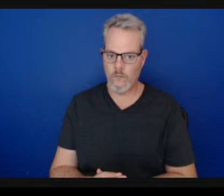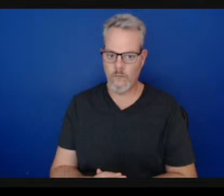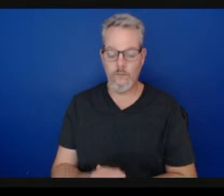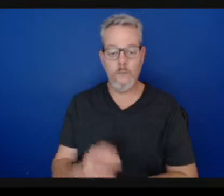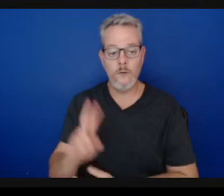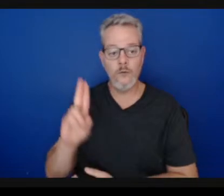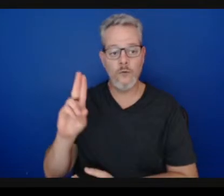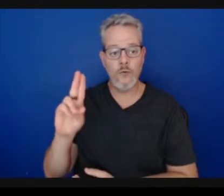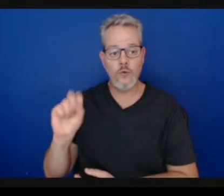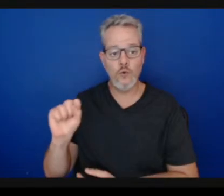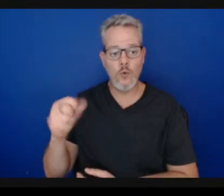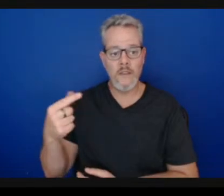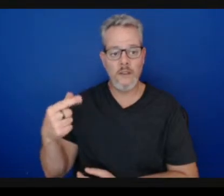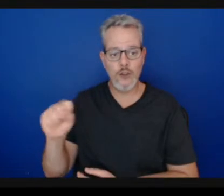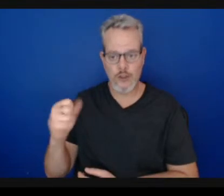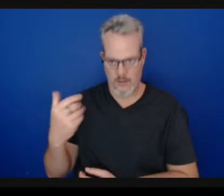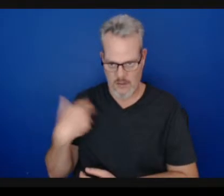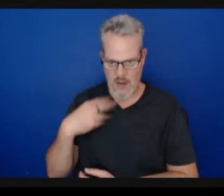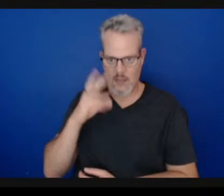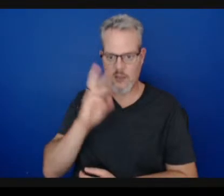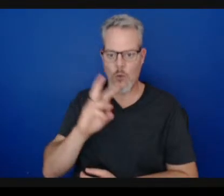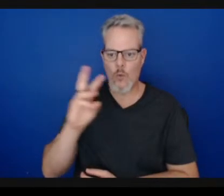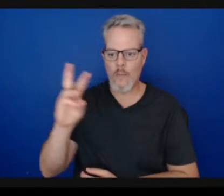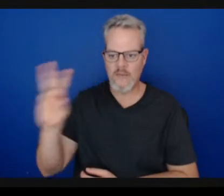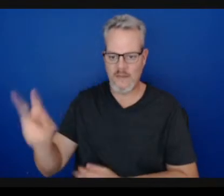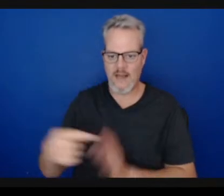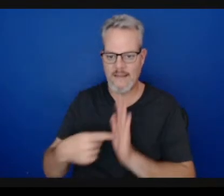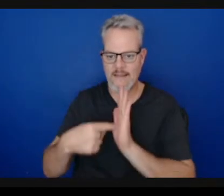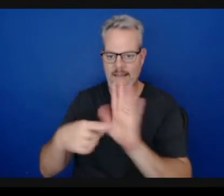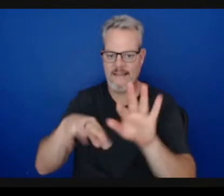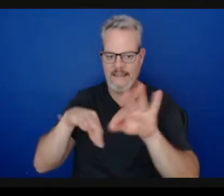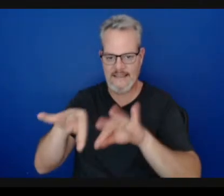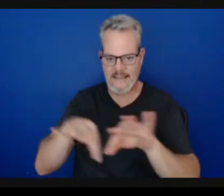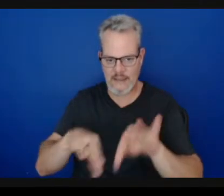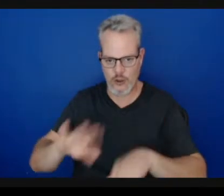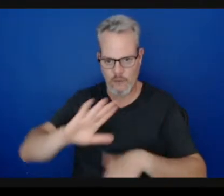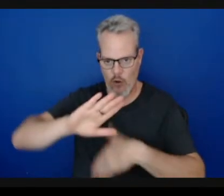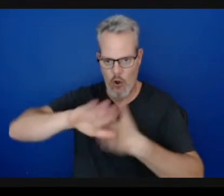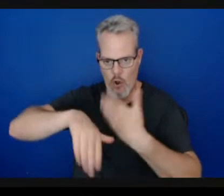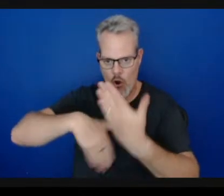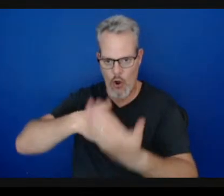eruption in Lower Puna, with all kinds of